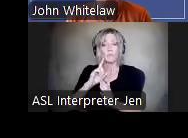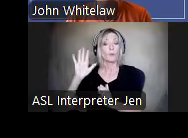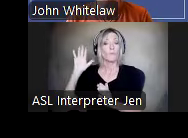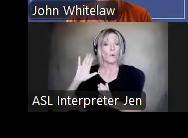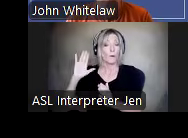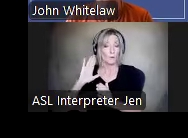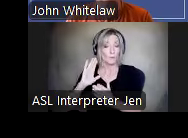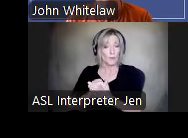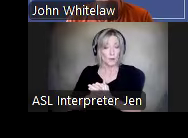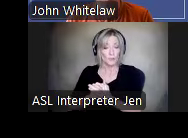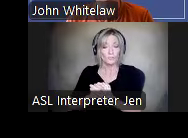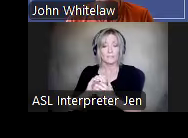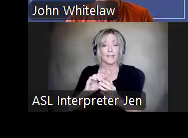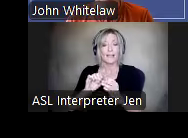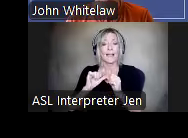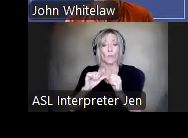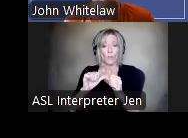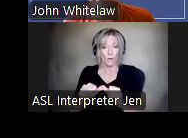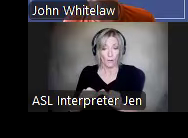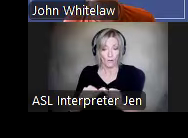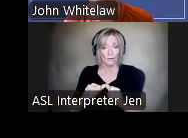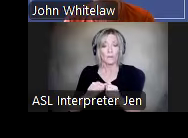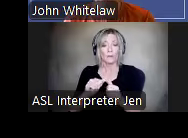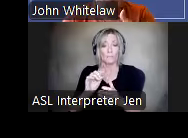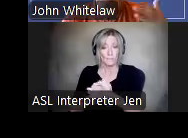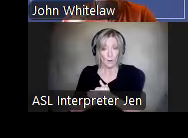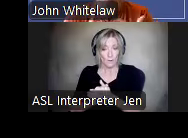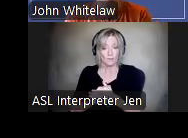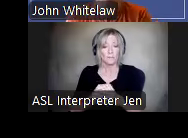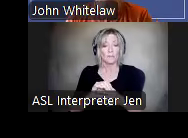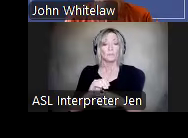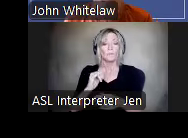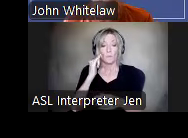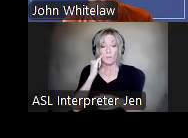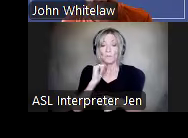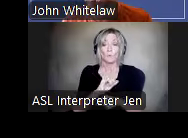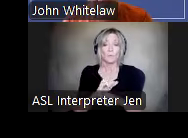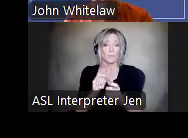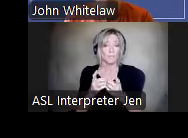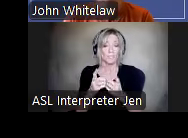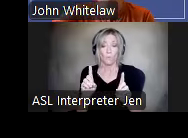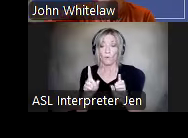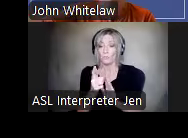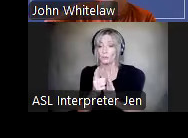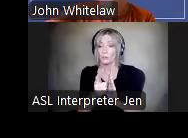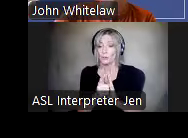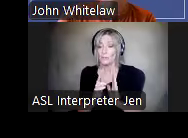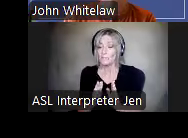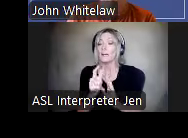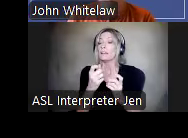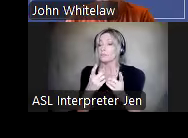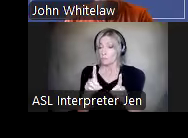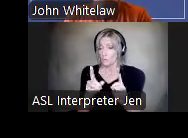and when they lasted, how long they lasted. And for those of you who are working with divorce attorneys, divorce attorneys need